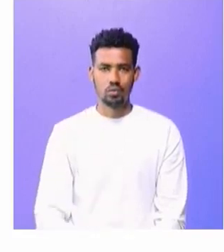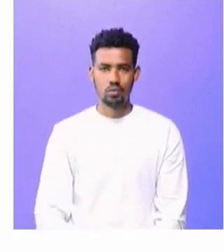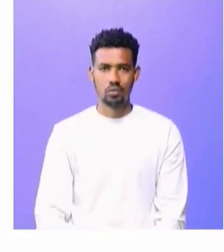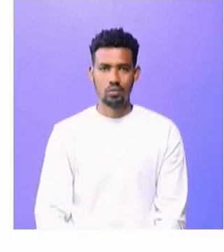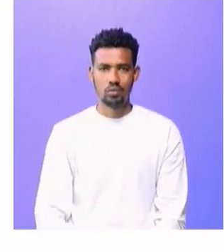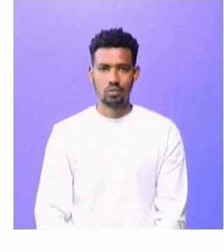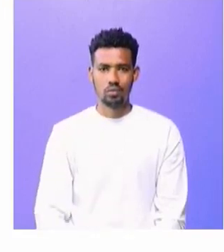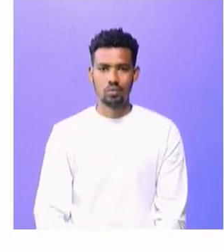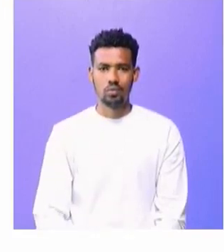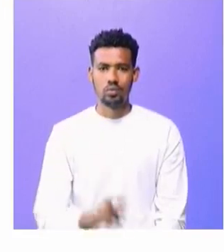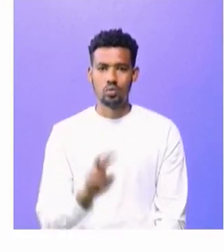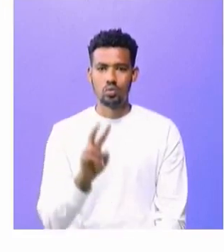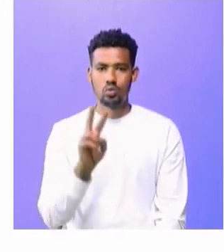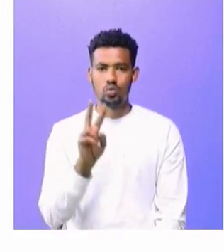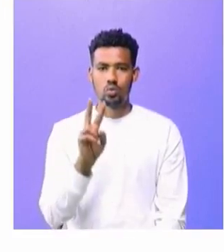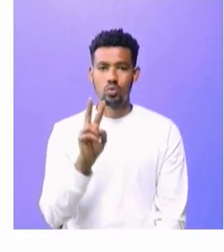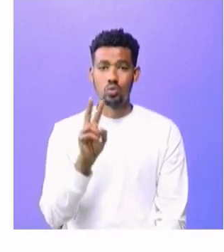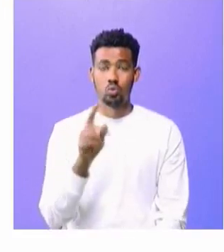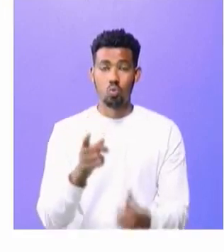2,